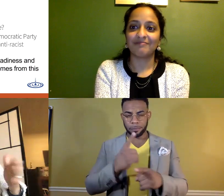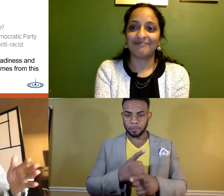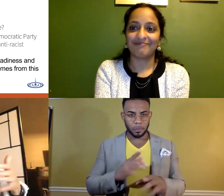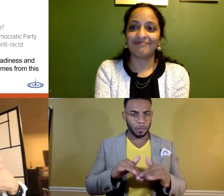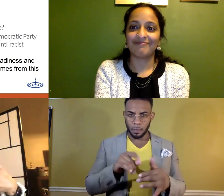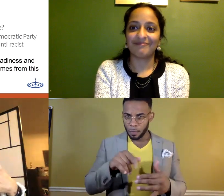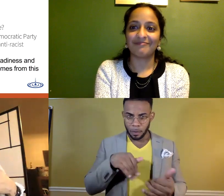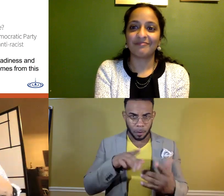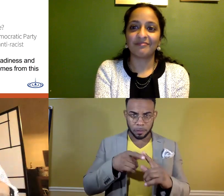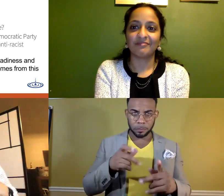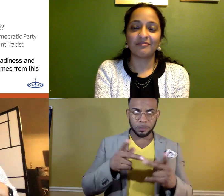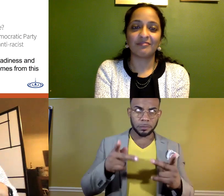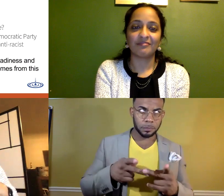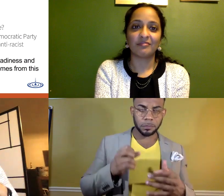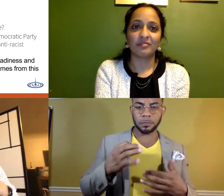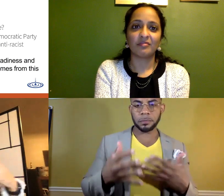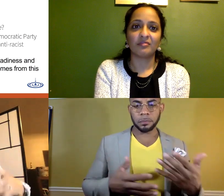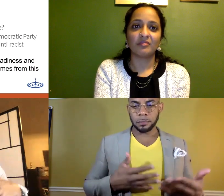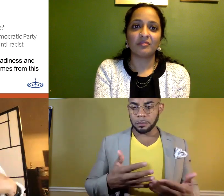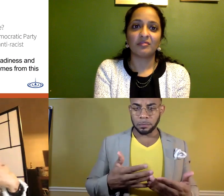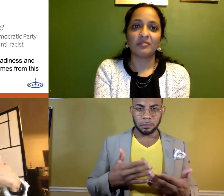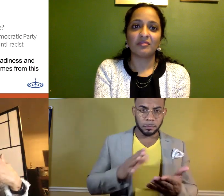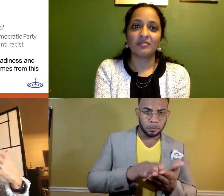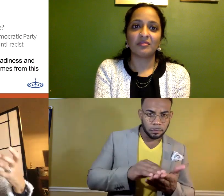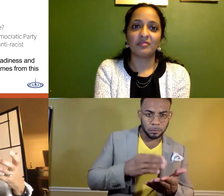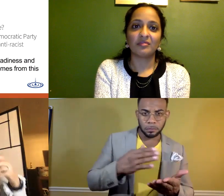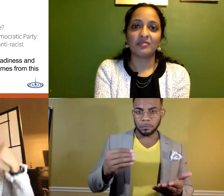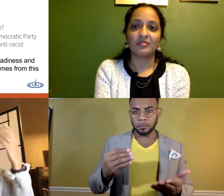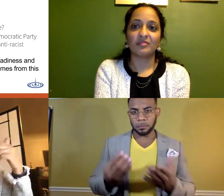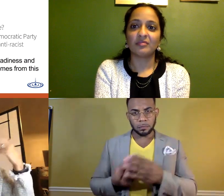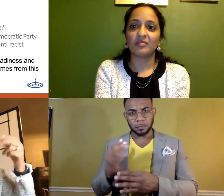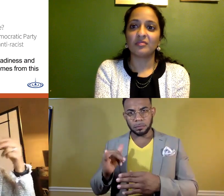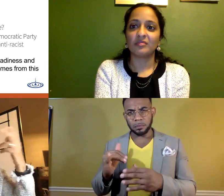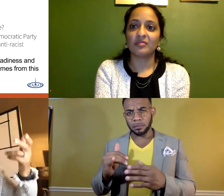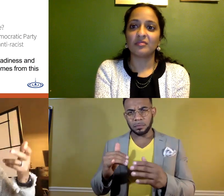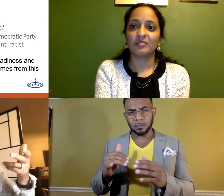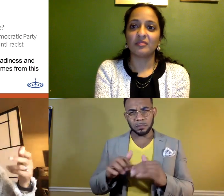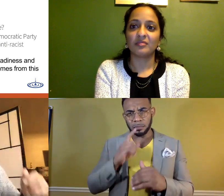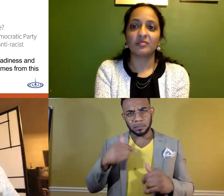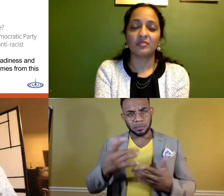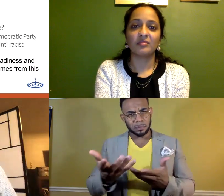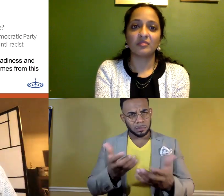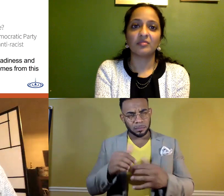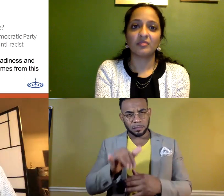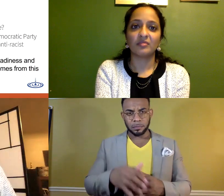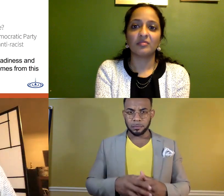do you approach it from a place of learning and growth? Like, how are we engaging in